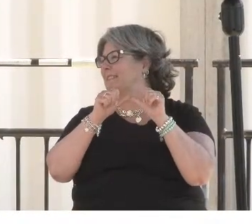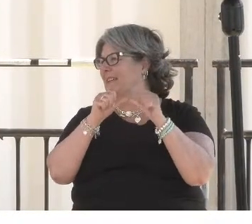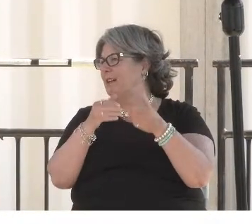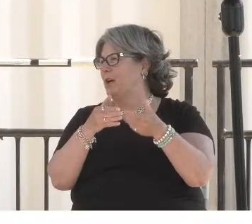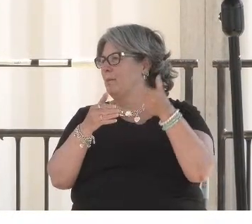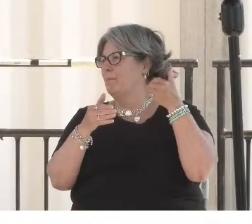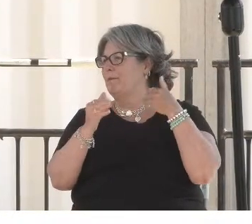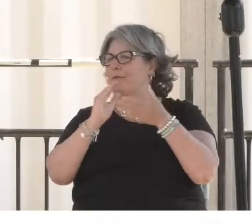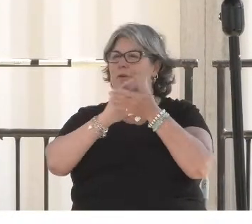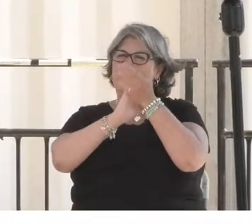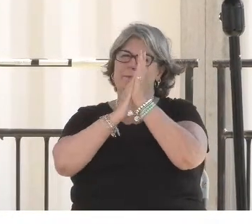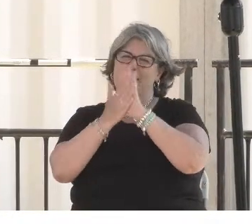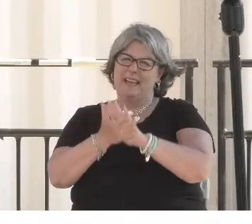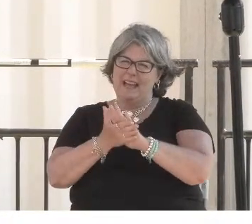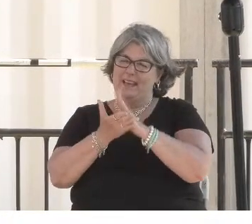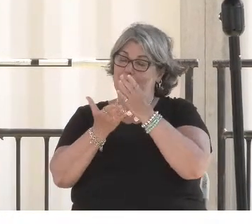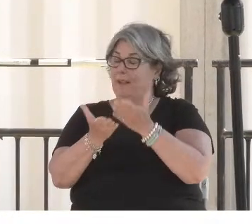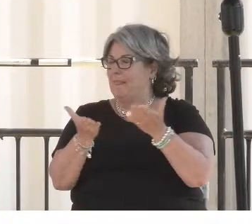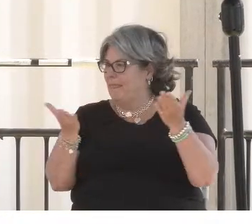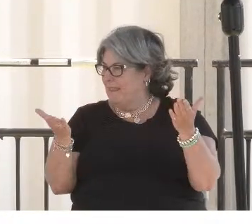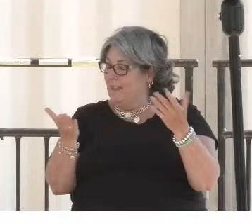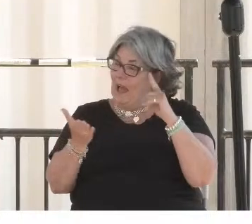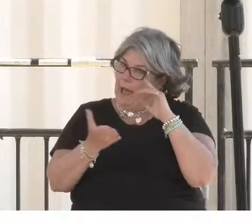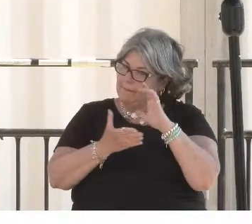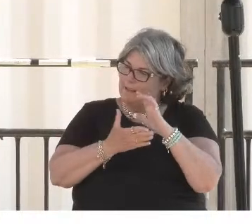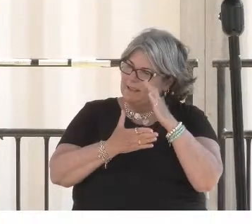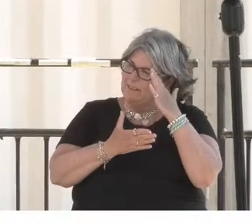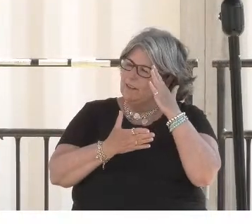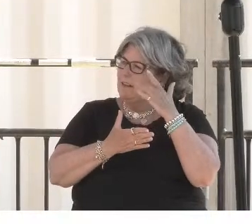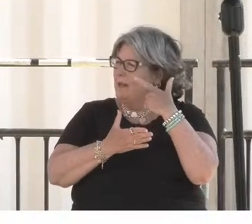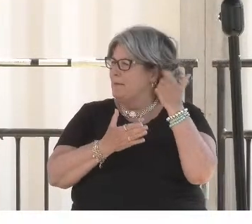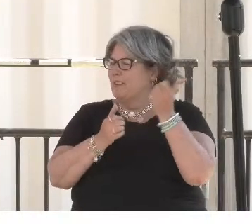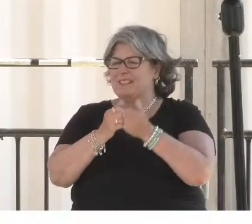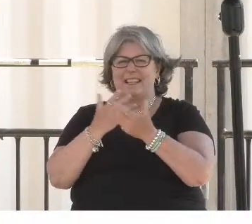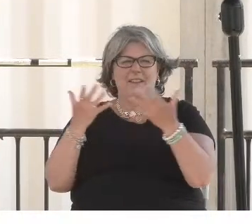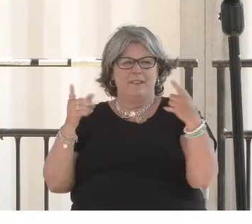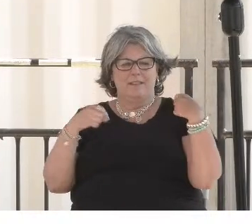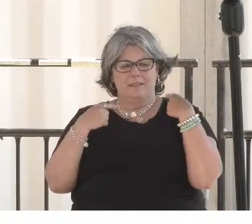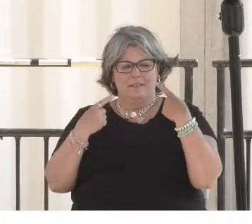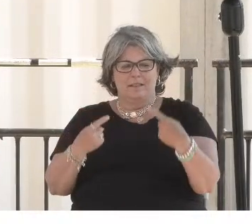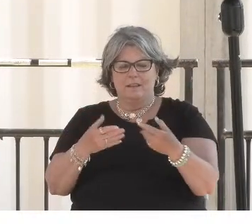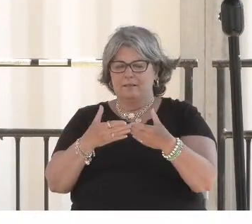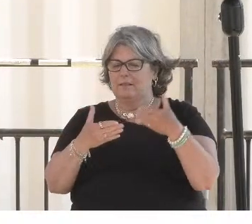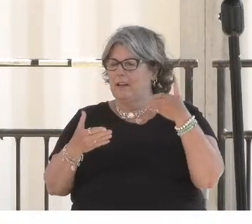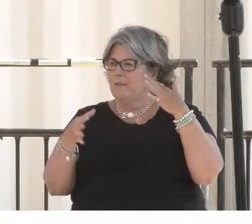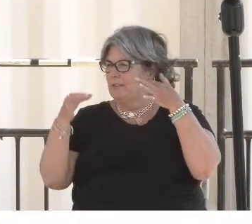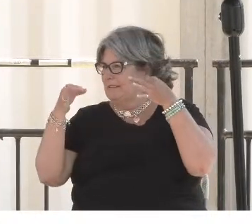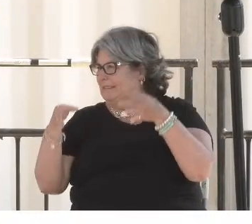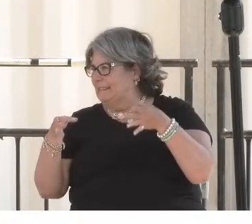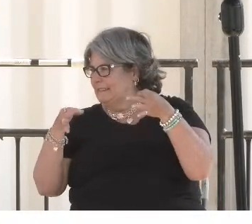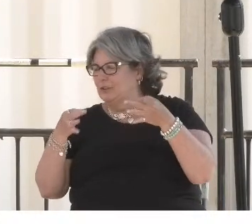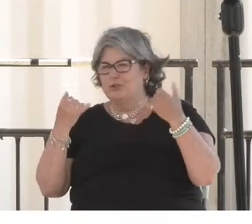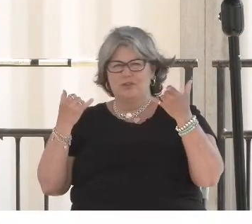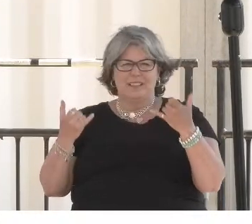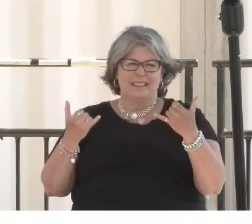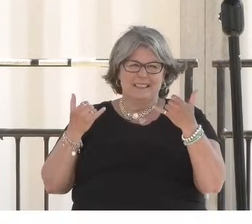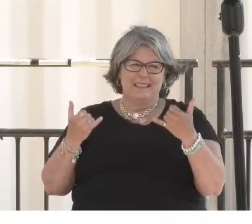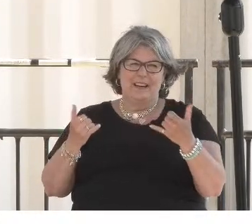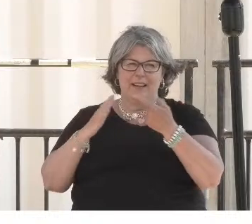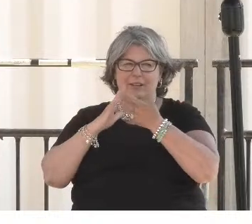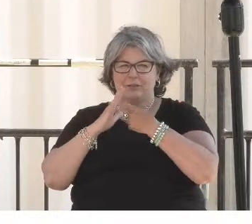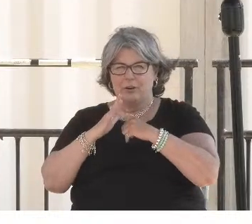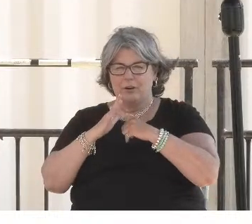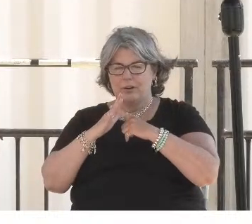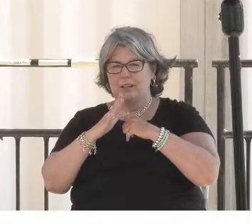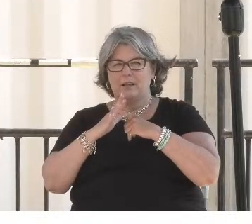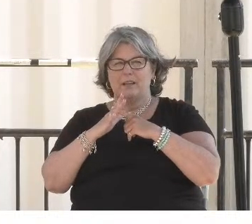it became a defined thing, I believe, because everything we did and every decision I make now, and it started when the